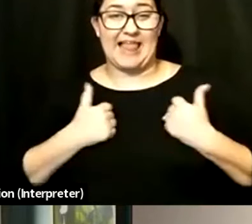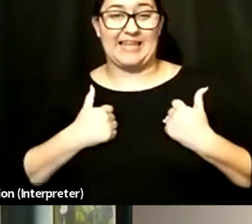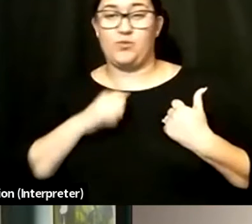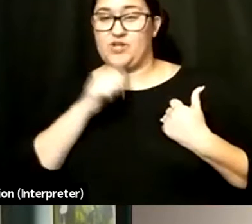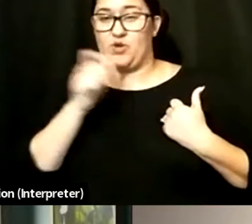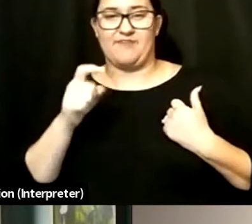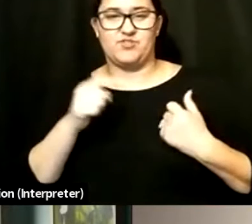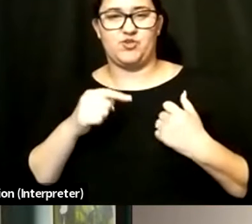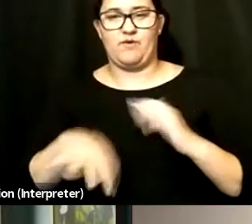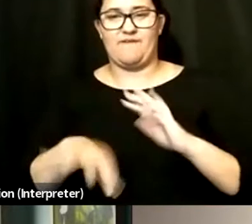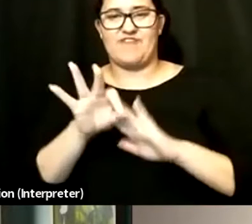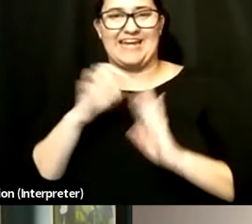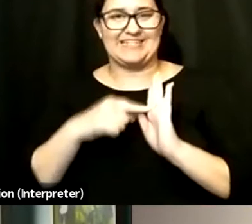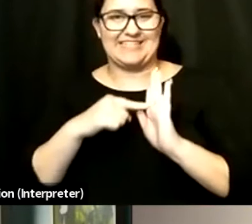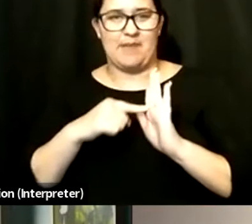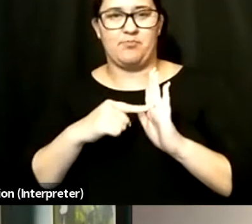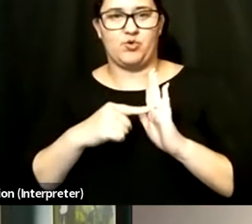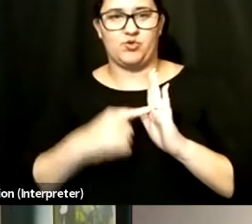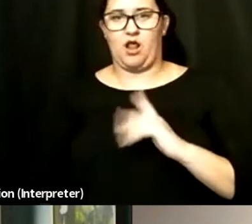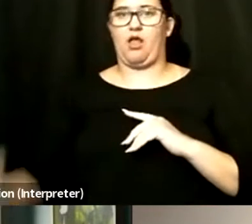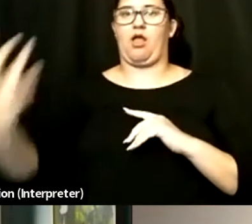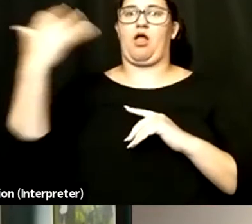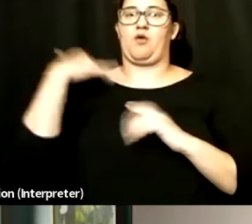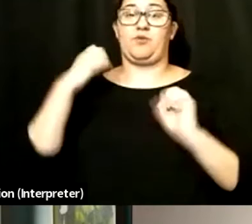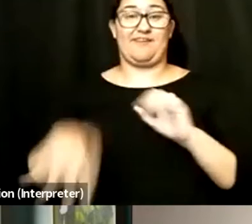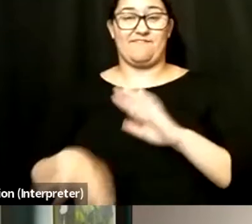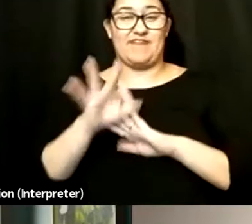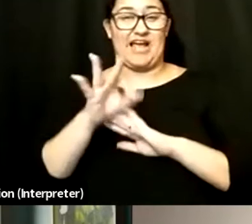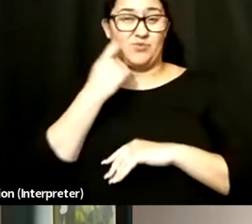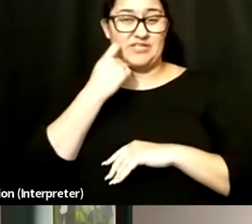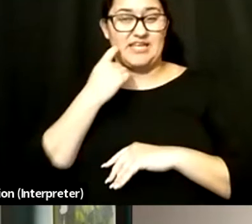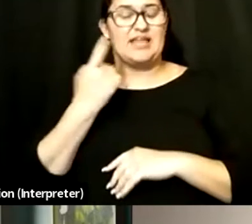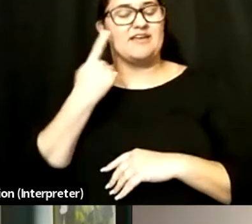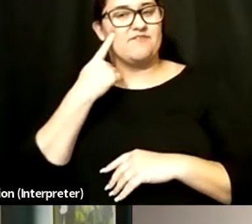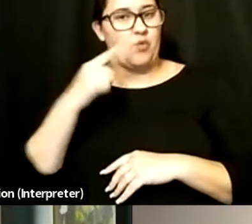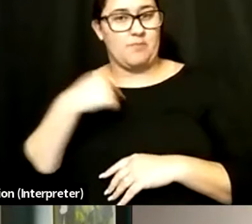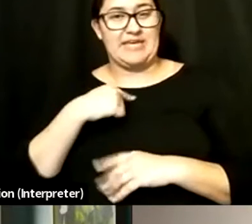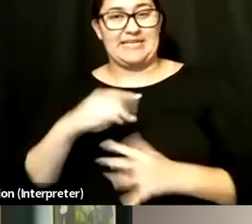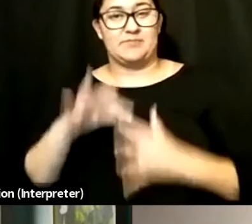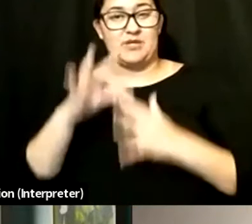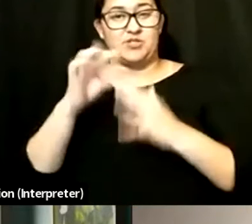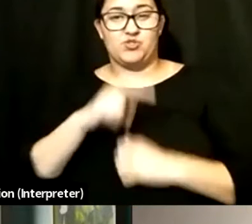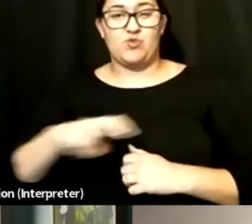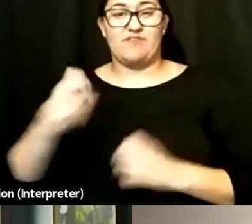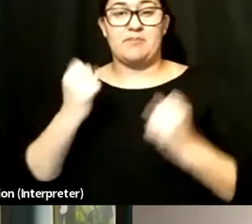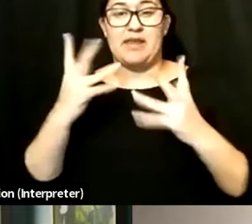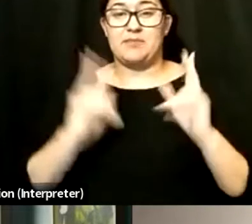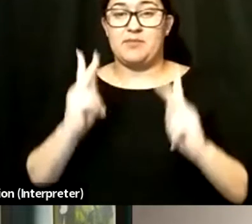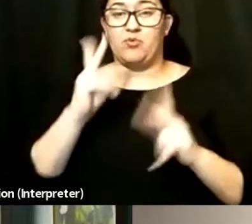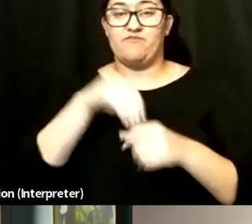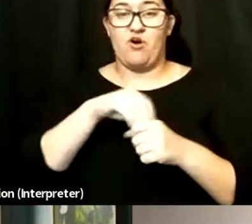to find these. And actually still along the thread of travel for me, many people in the disability community refer